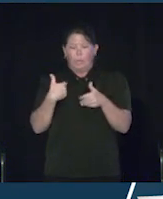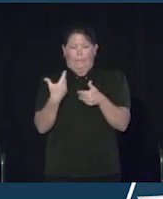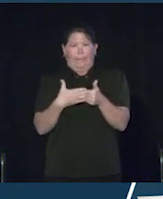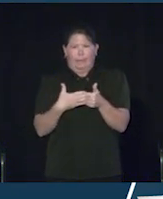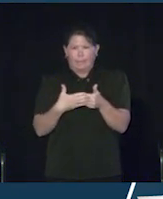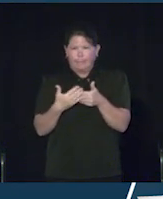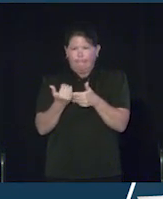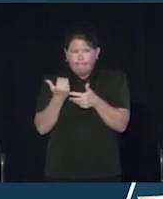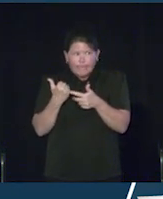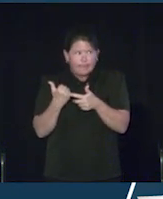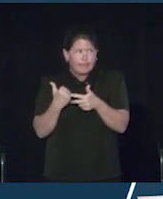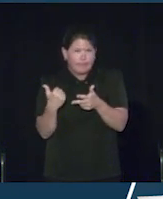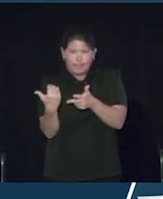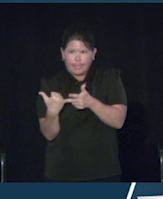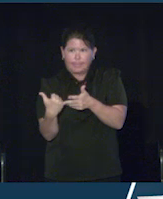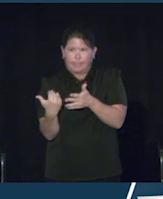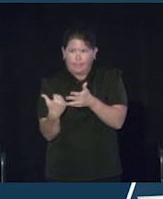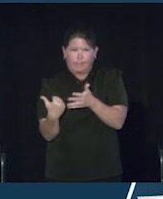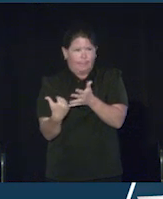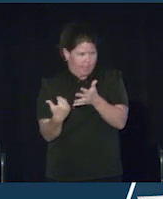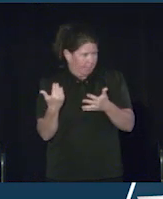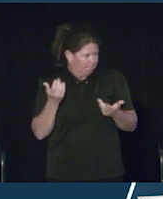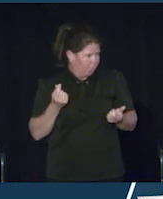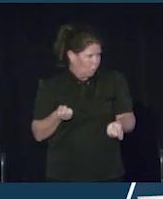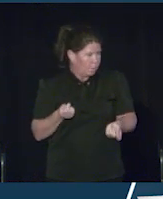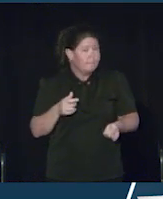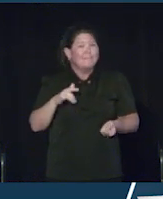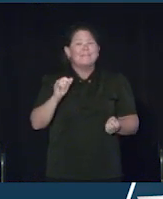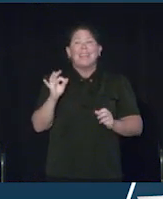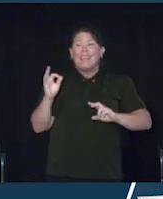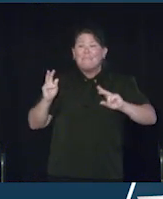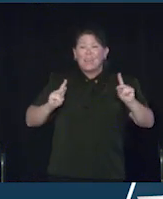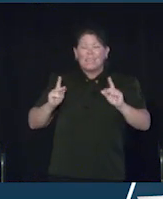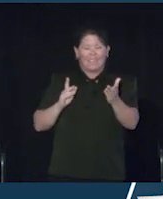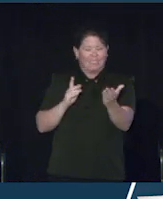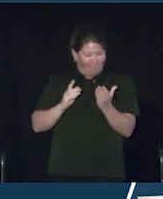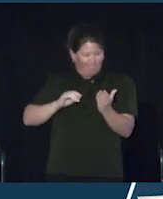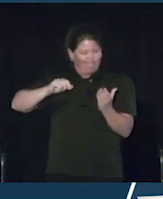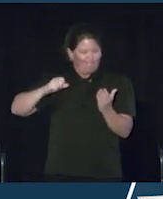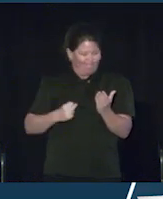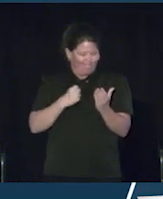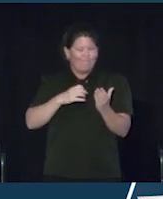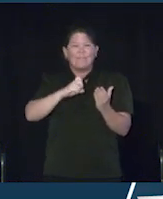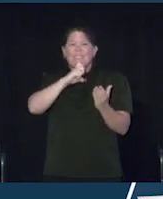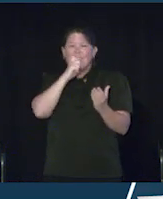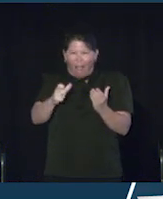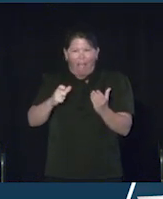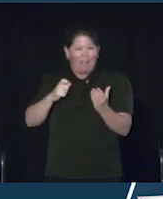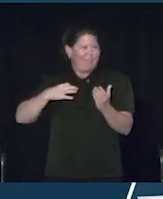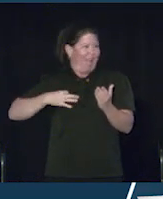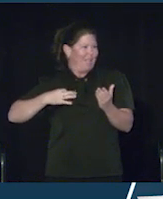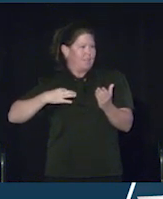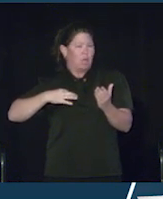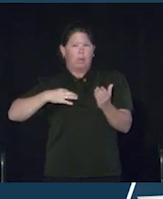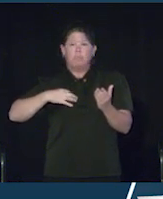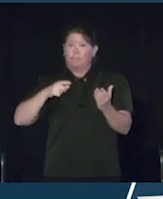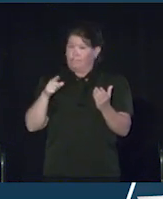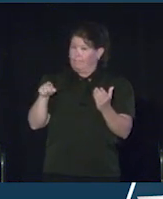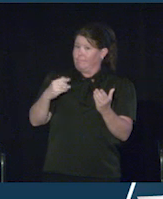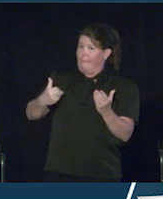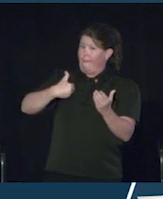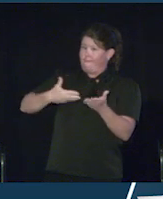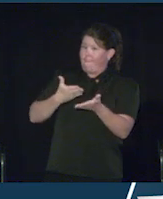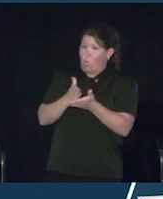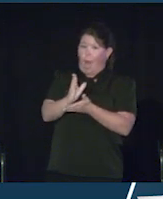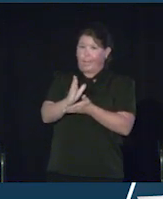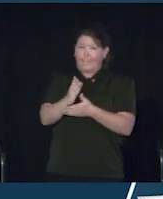next. Individuals who are not found to be eligible will have due process rights. They can challenge the determination,